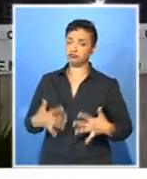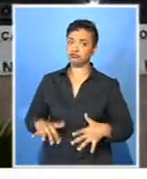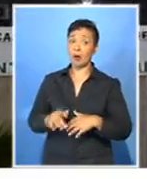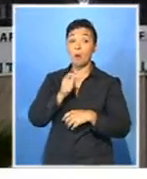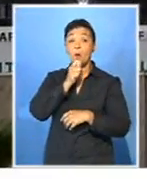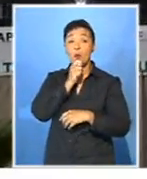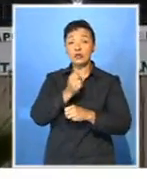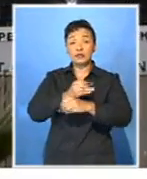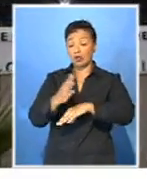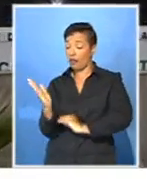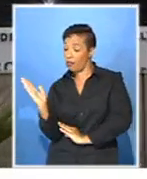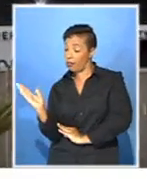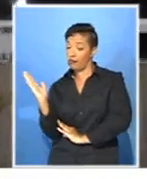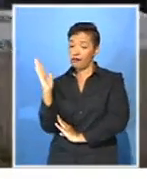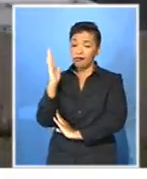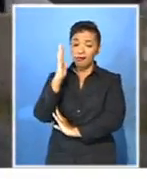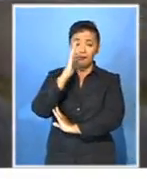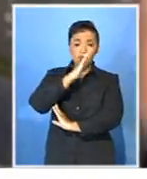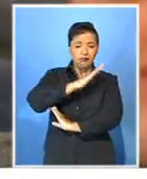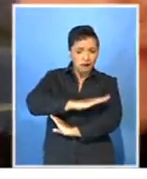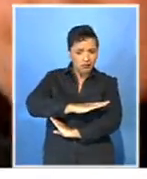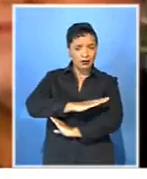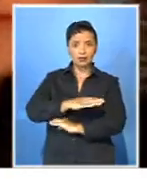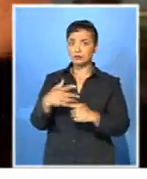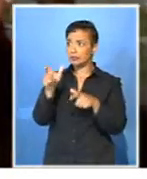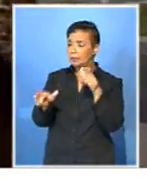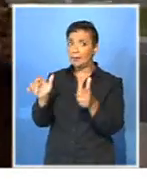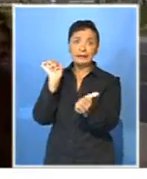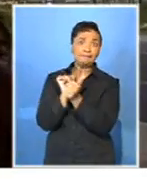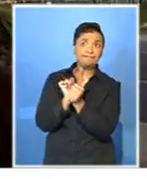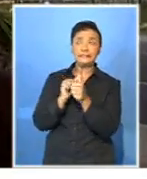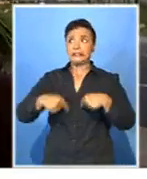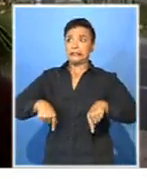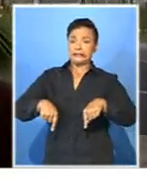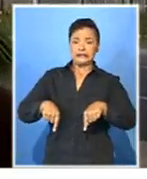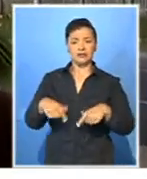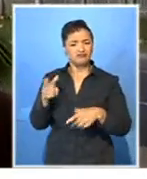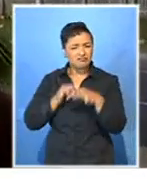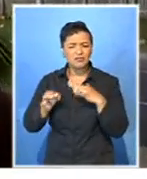would imagine, for particularly those taken hostage. Take us through the day's events.